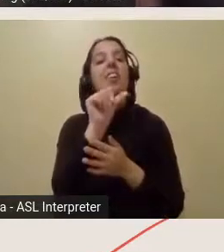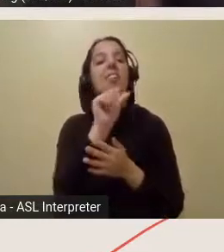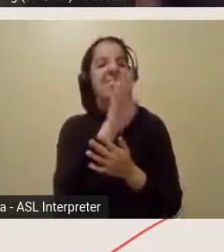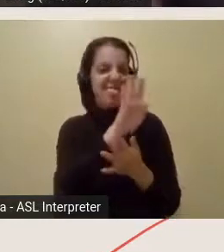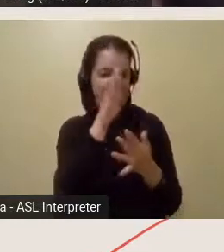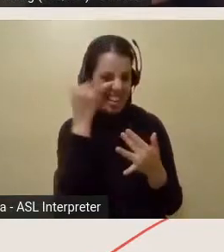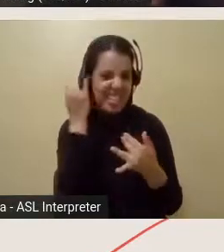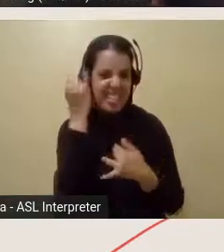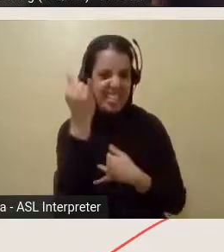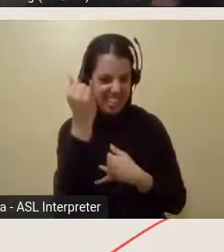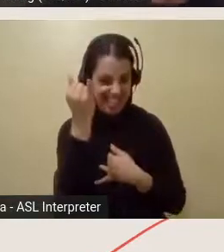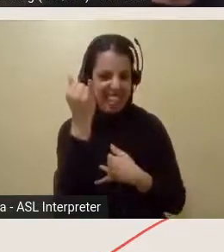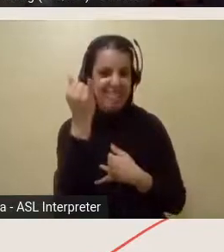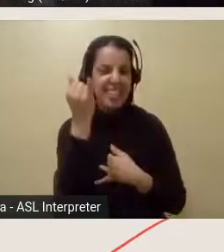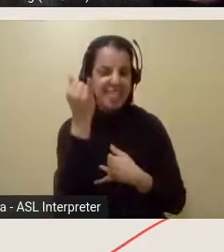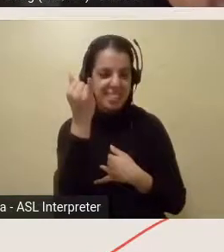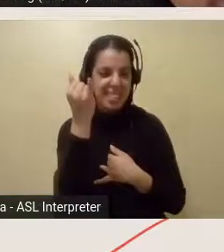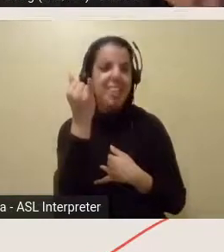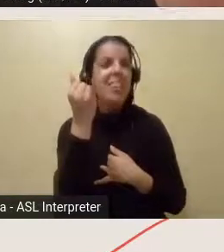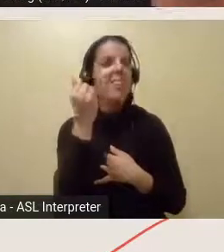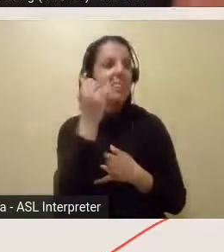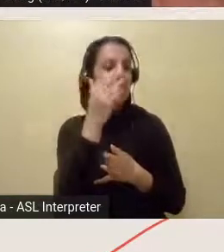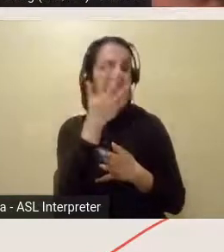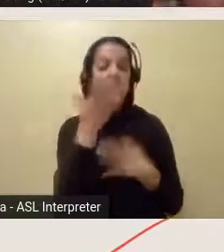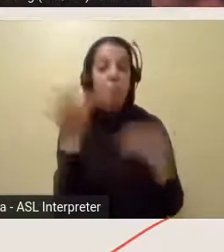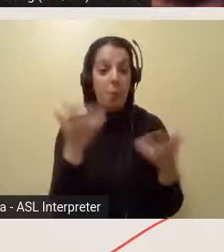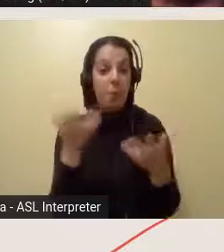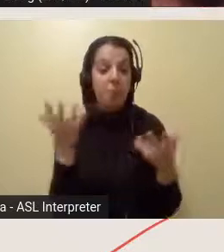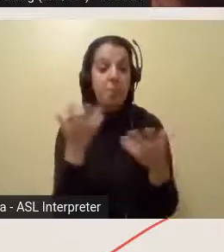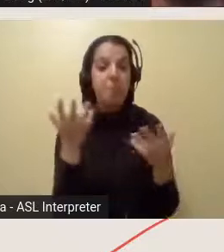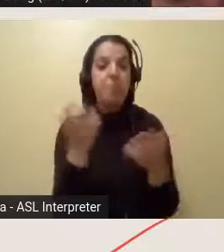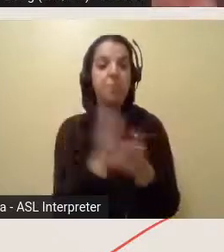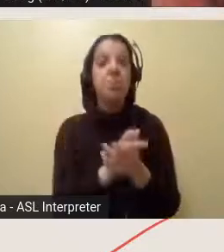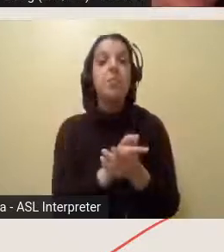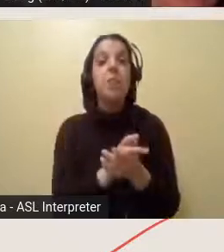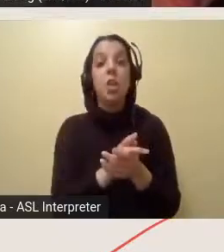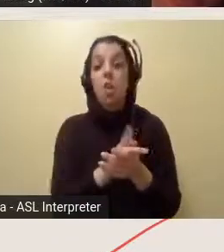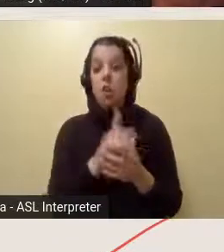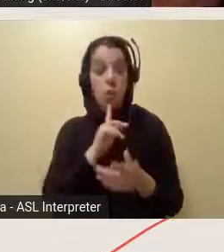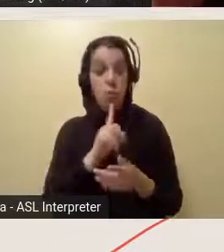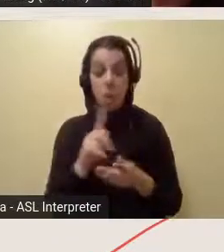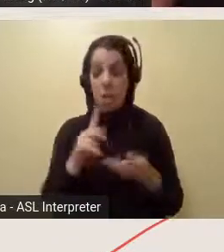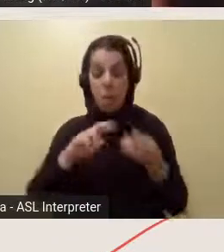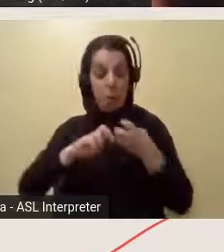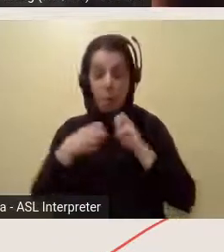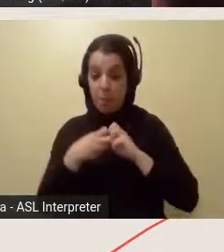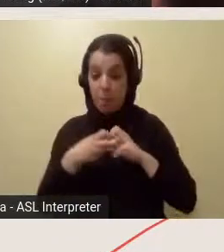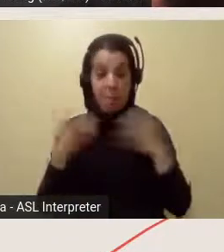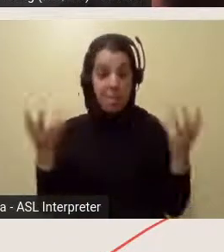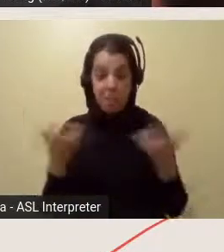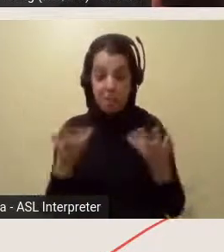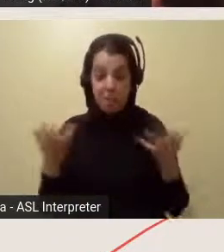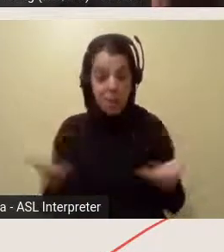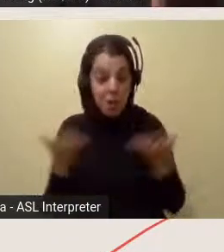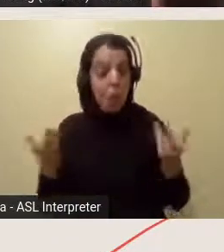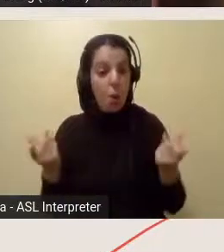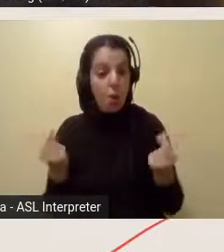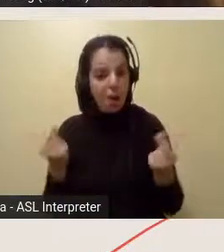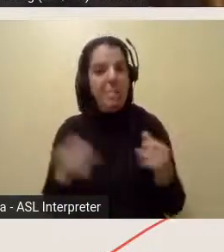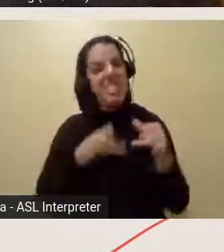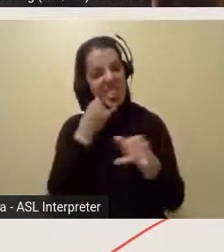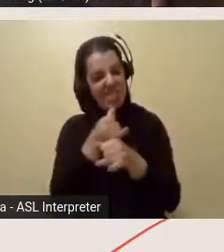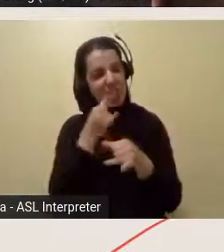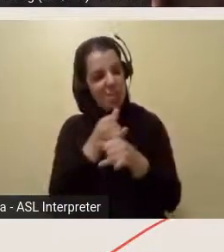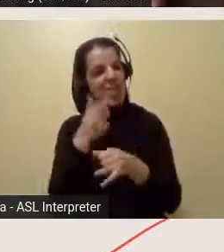Ursula's idea, which we executed, was to say the real issue here